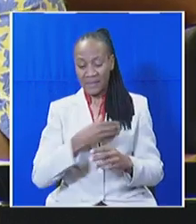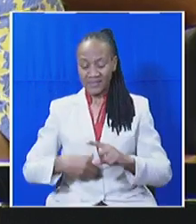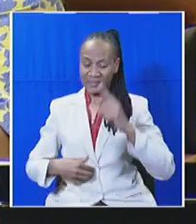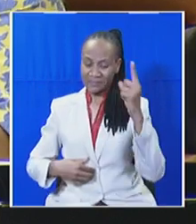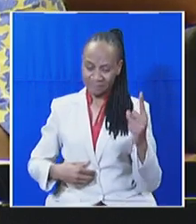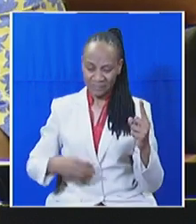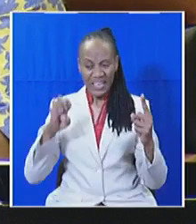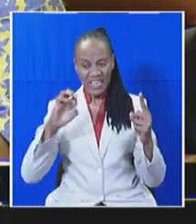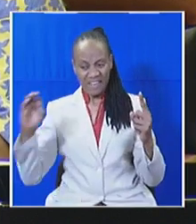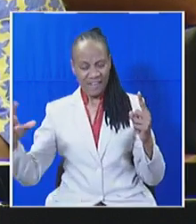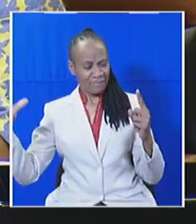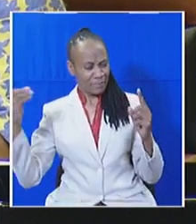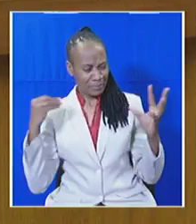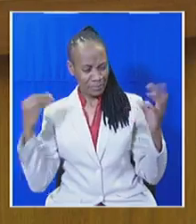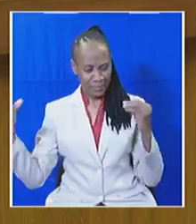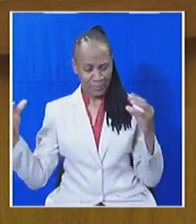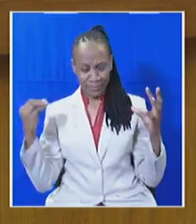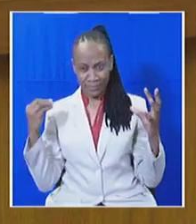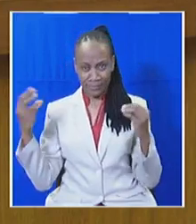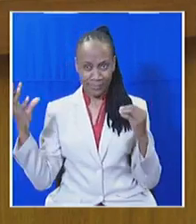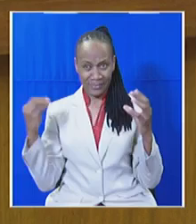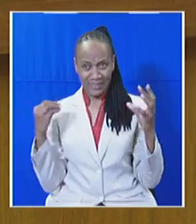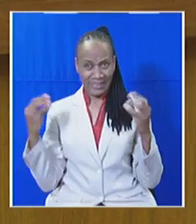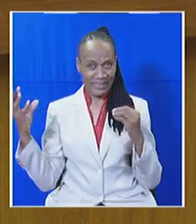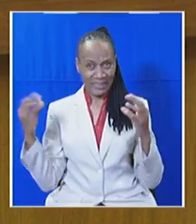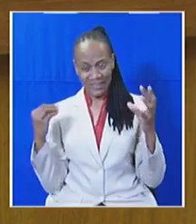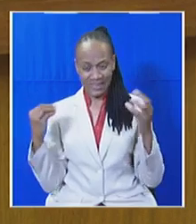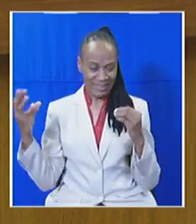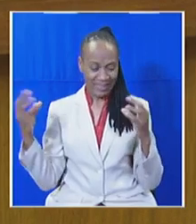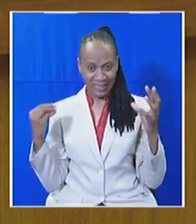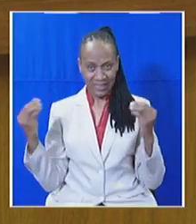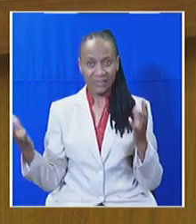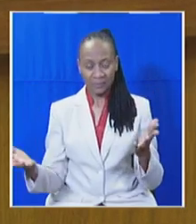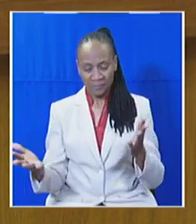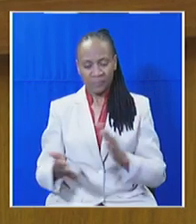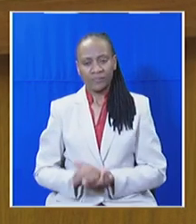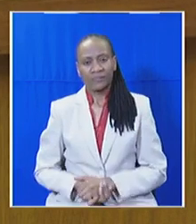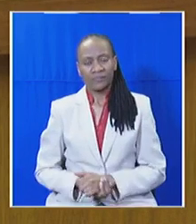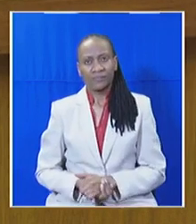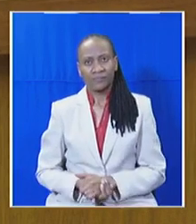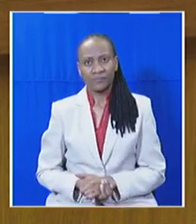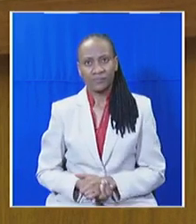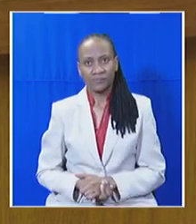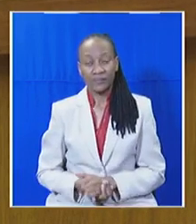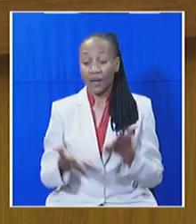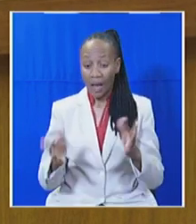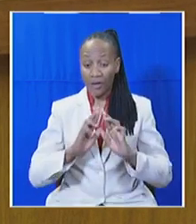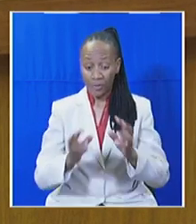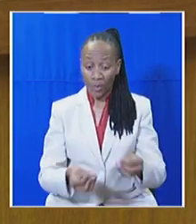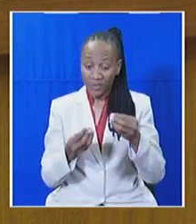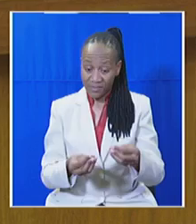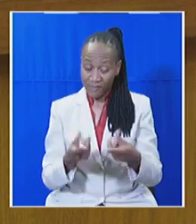to speak and finish. do what is asked by the report of the public